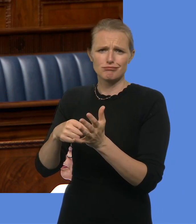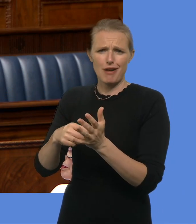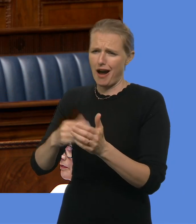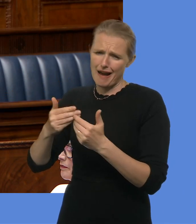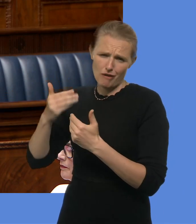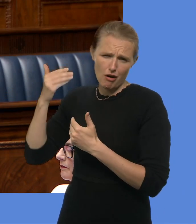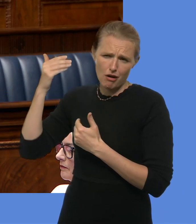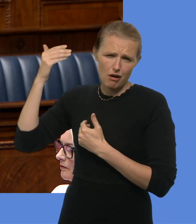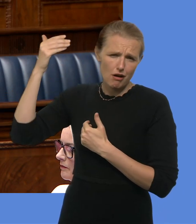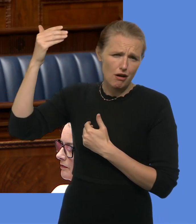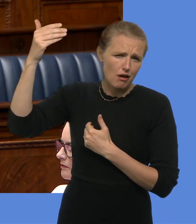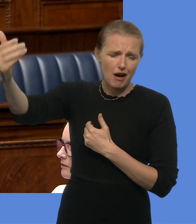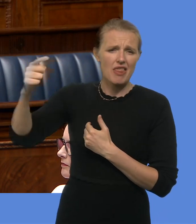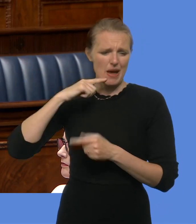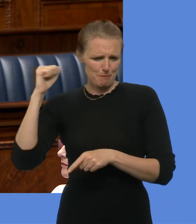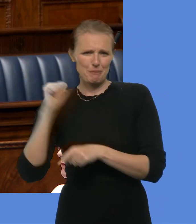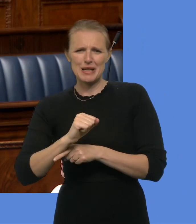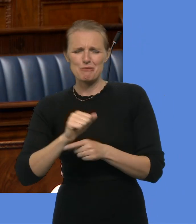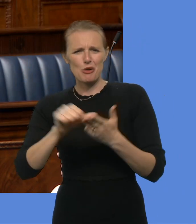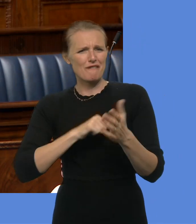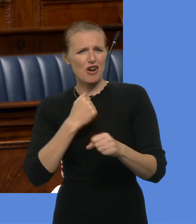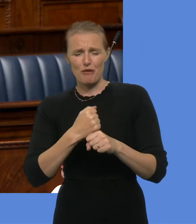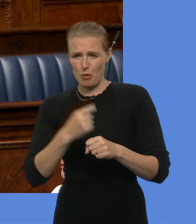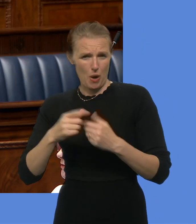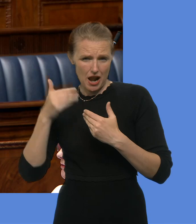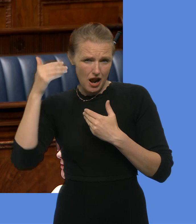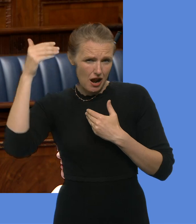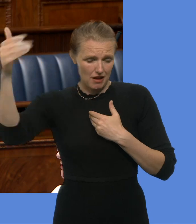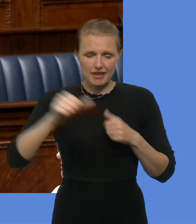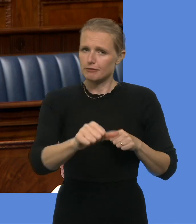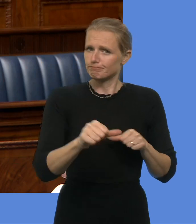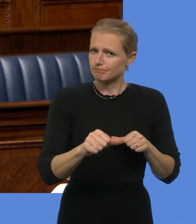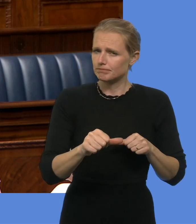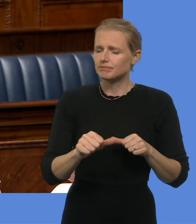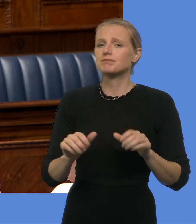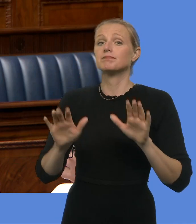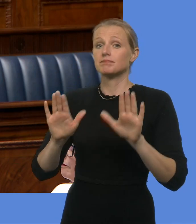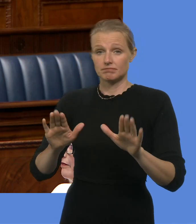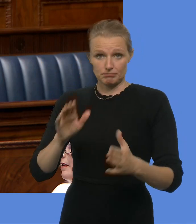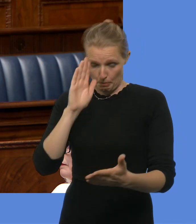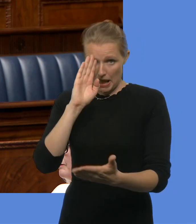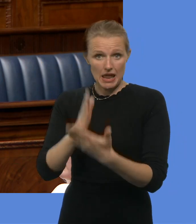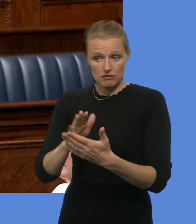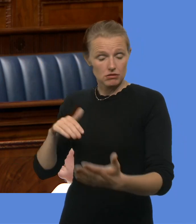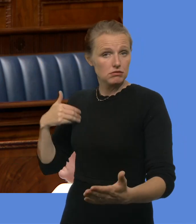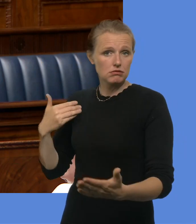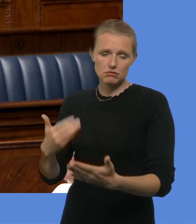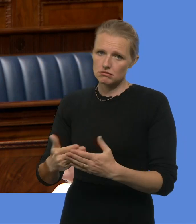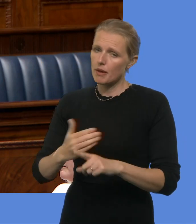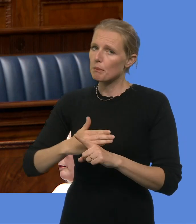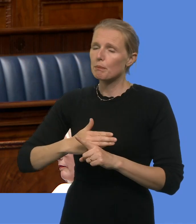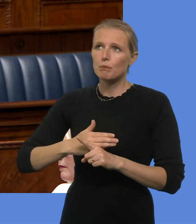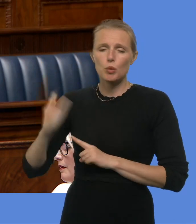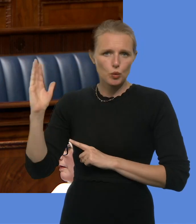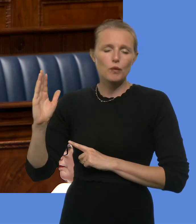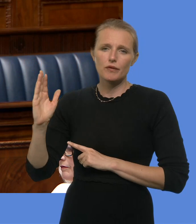executive or a particular programme for government. I think that is deeply important. I think we have come a very, very long way in terms of